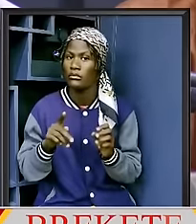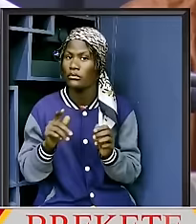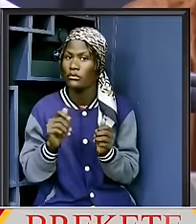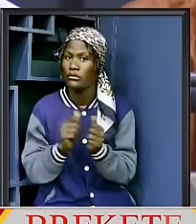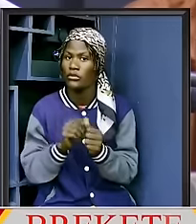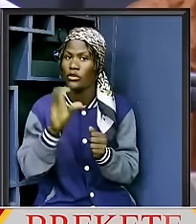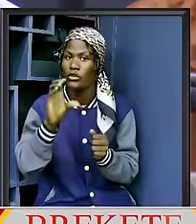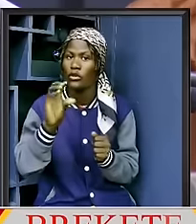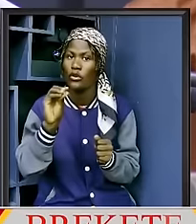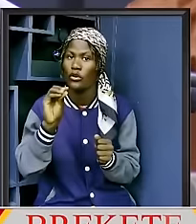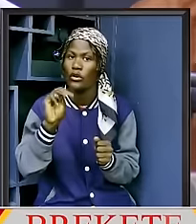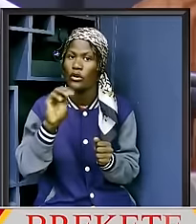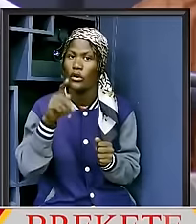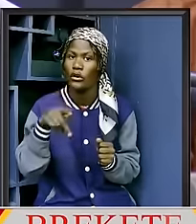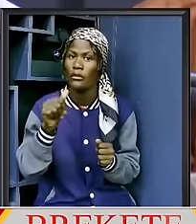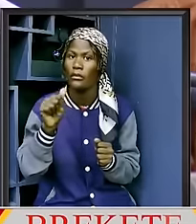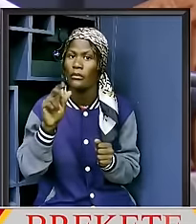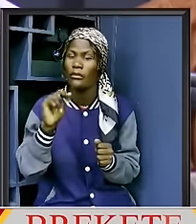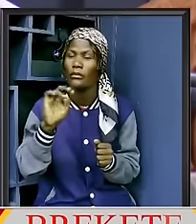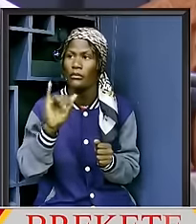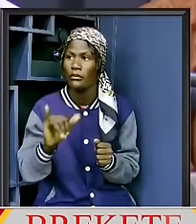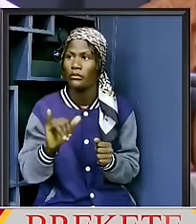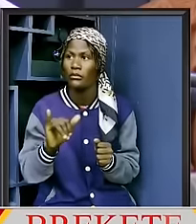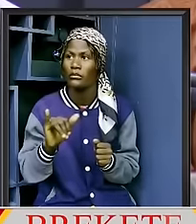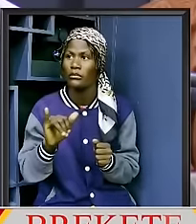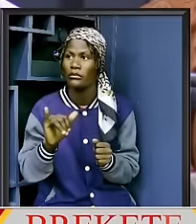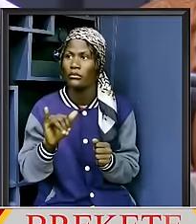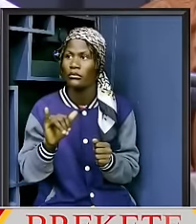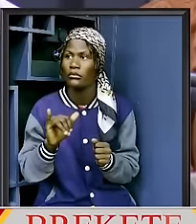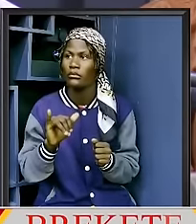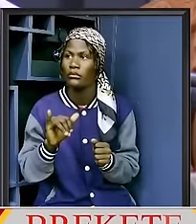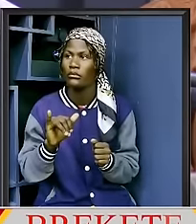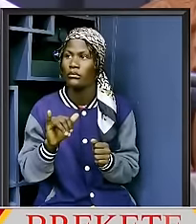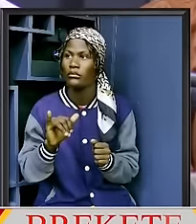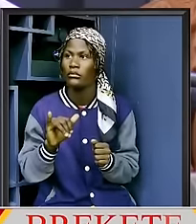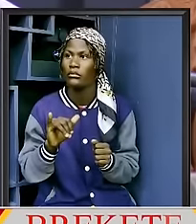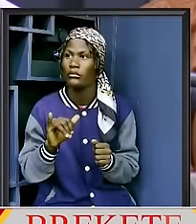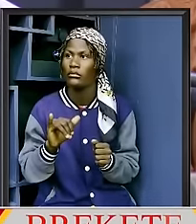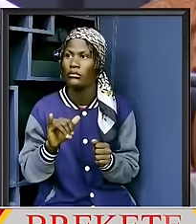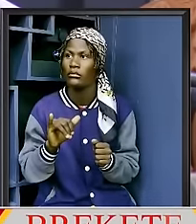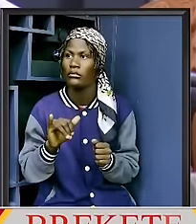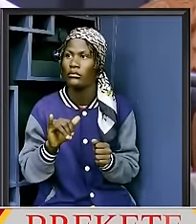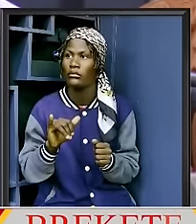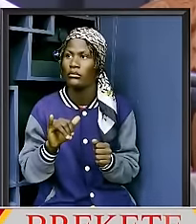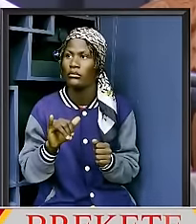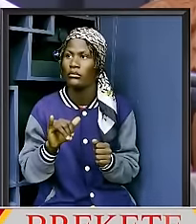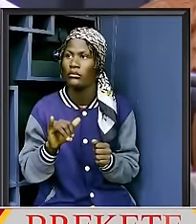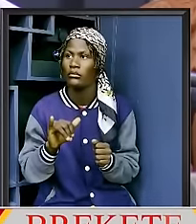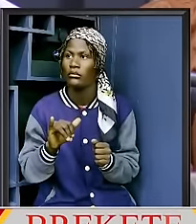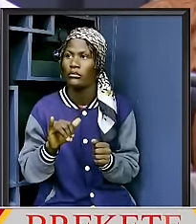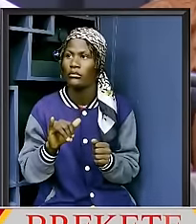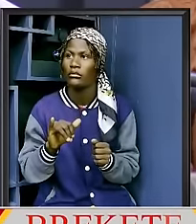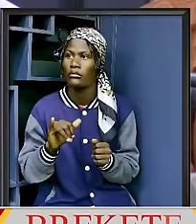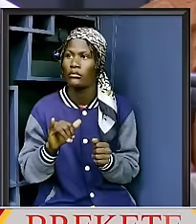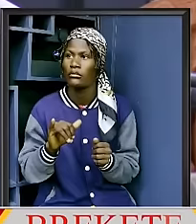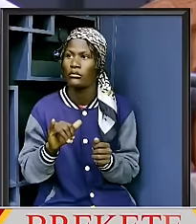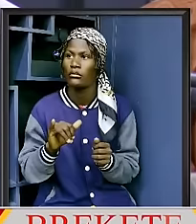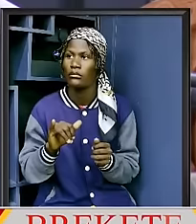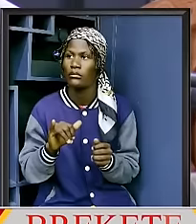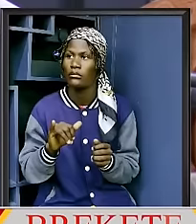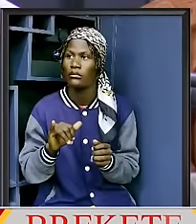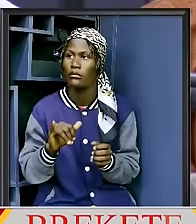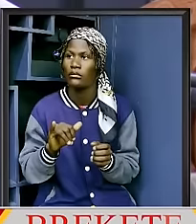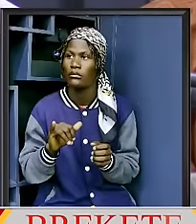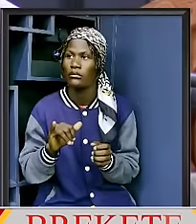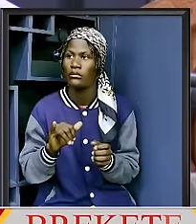Yes. People dey there when he tell you. Yes, he showed me the picture where they snap him at Brekete when he was holding mic. He said,